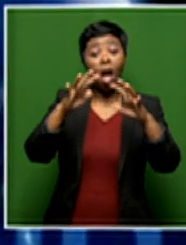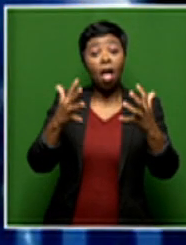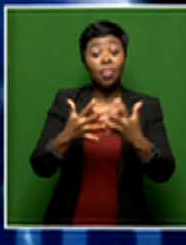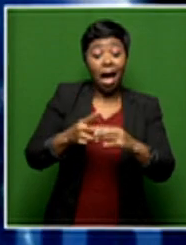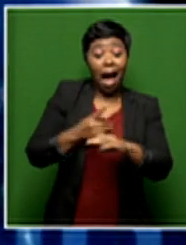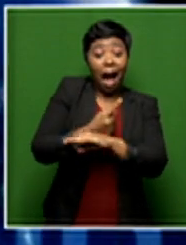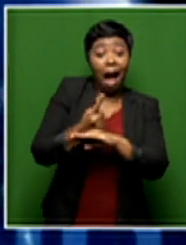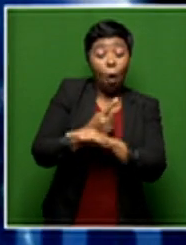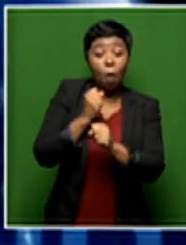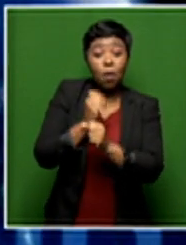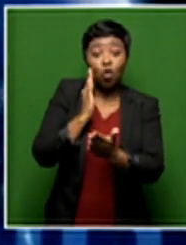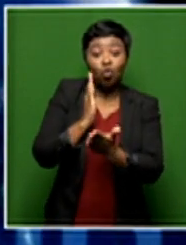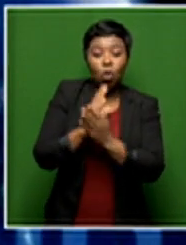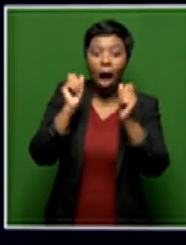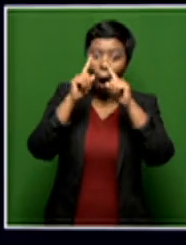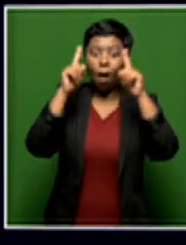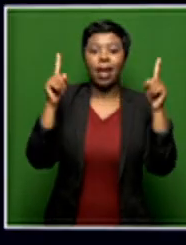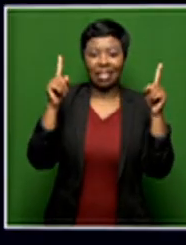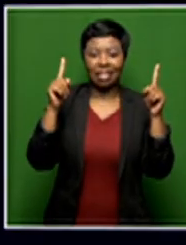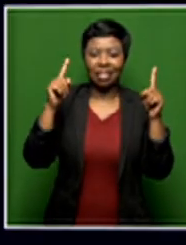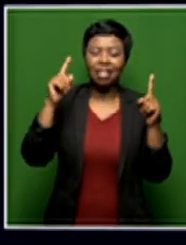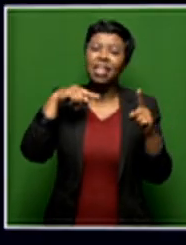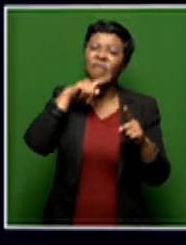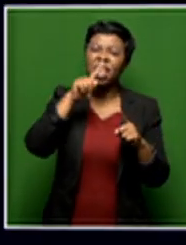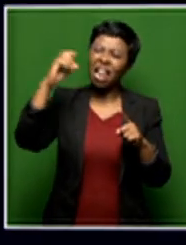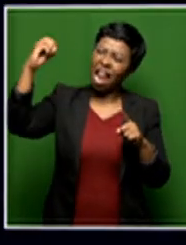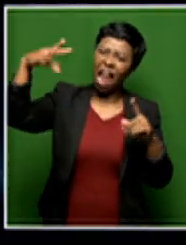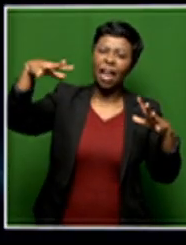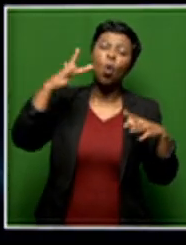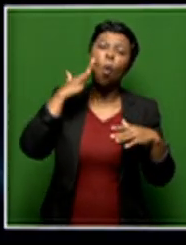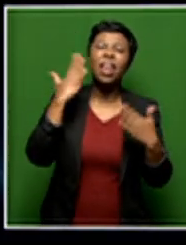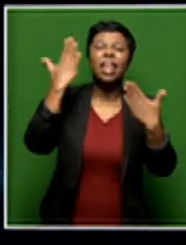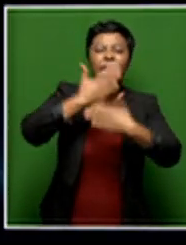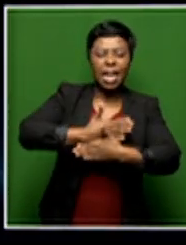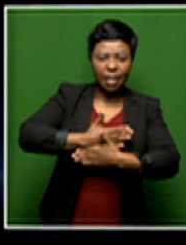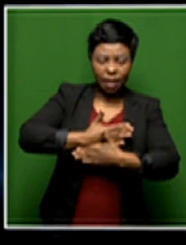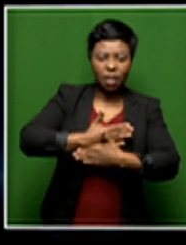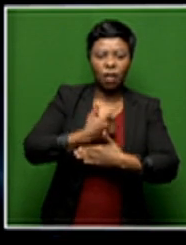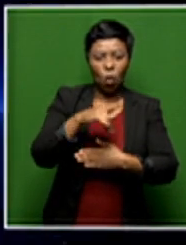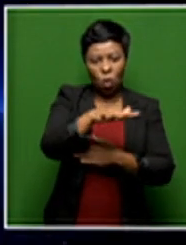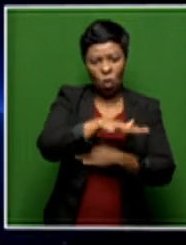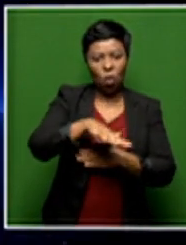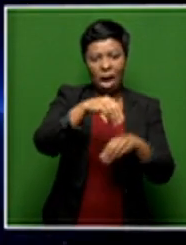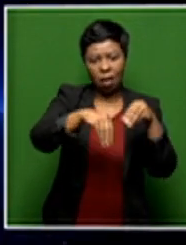to bring awareness to the negative effects of artificial light at night on our nocturnal pollinators.